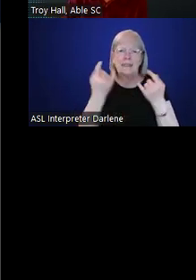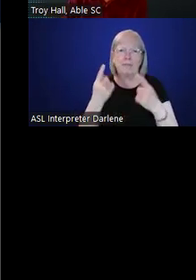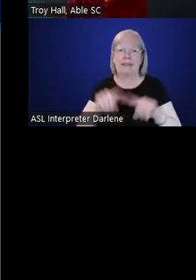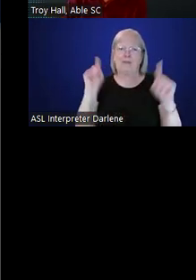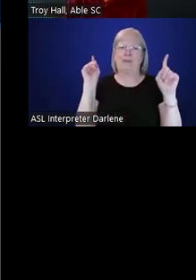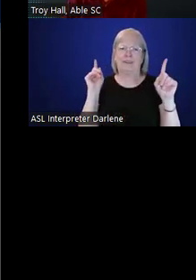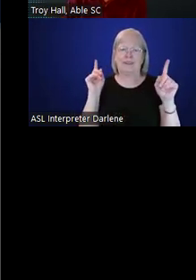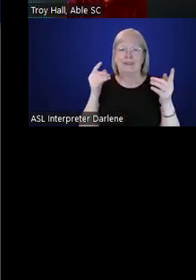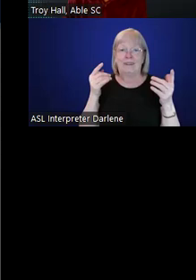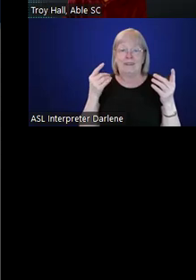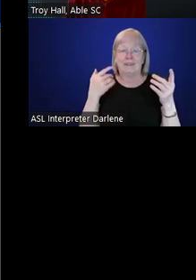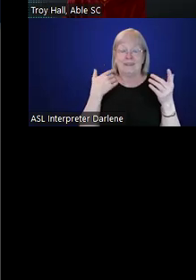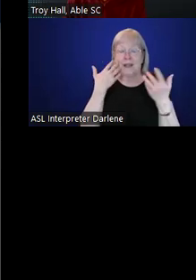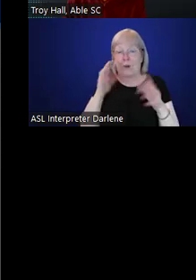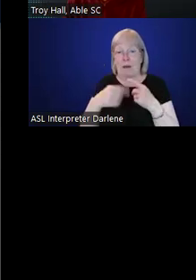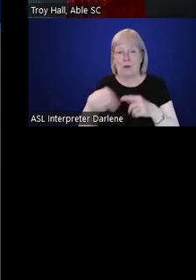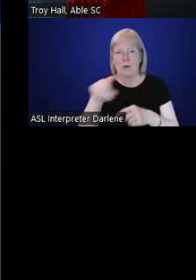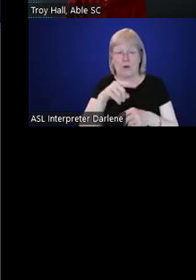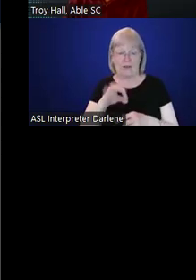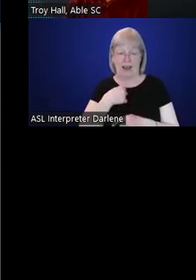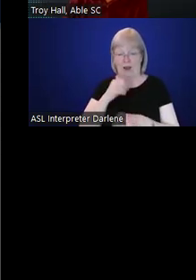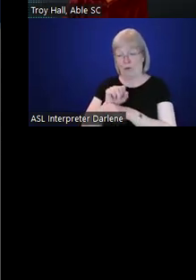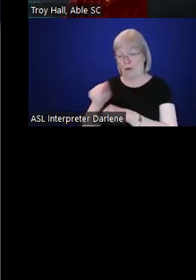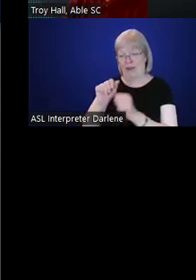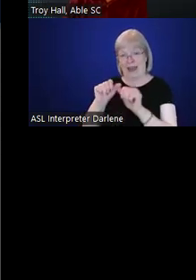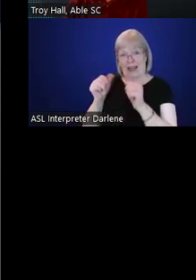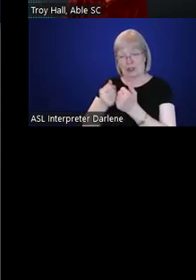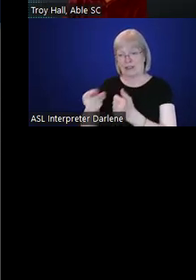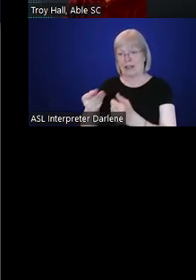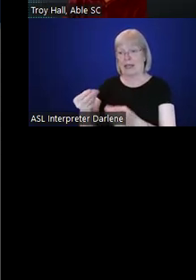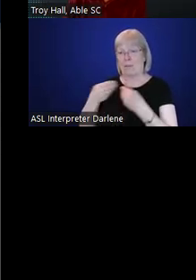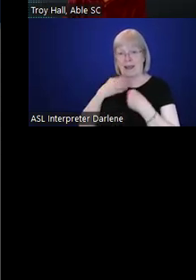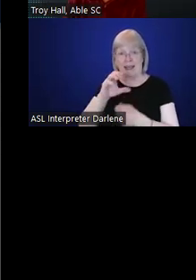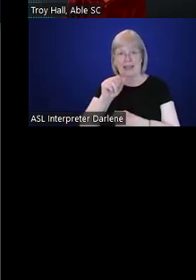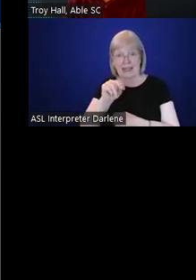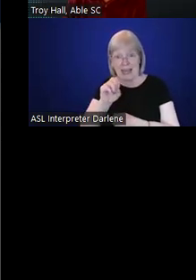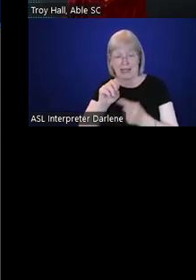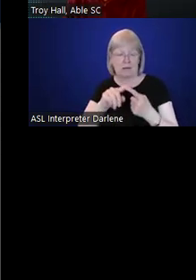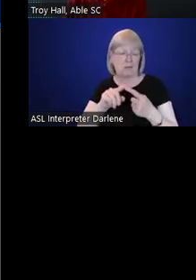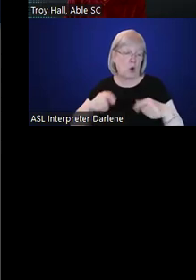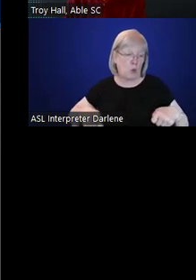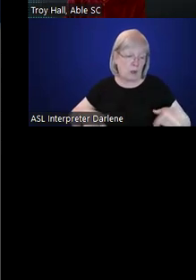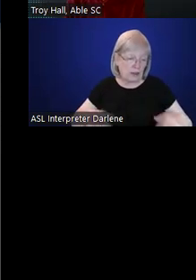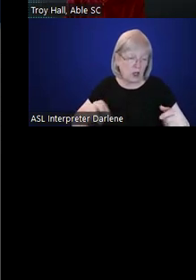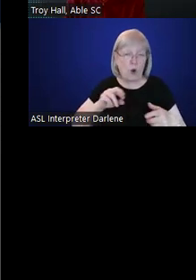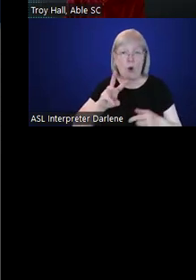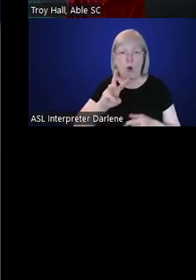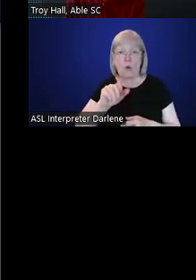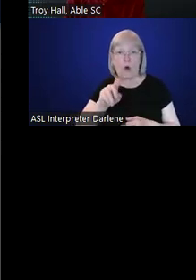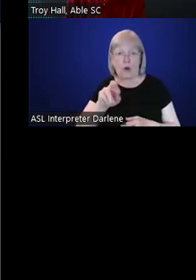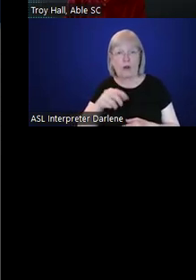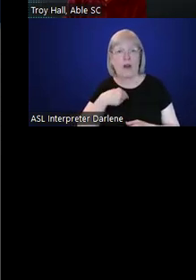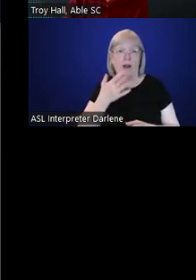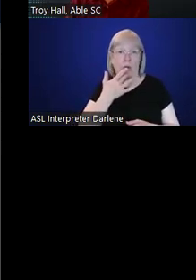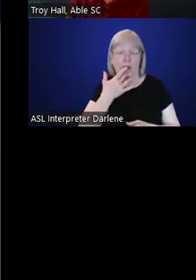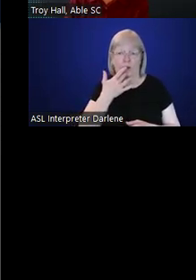don't know about y'all, but if I'm going to work with an agency and they're going to provide me with a cane, wheelchair, or walker, I would rather be trained by